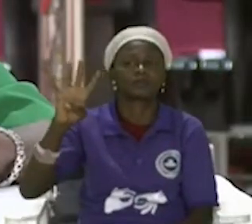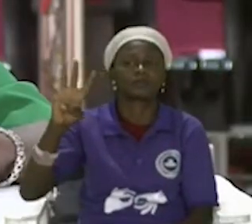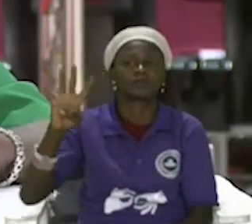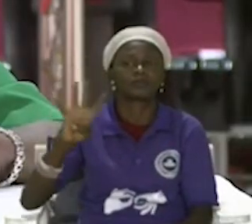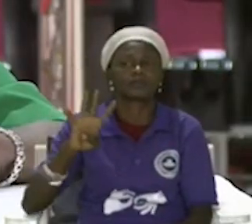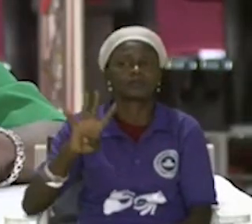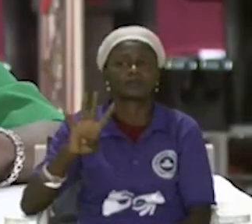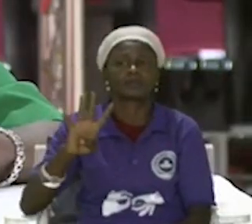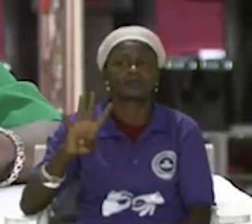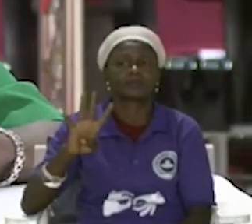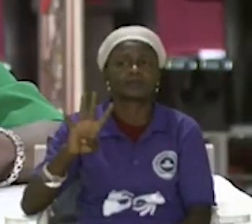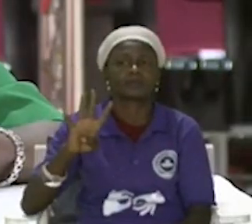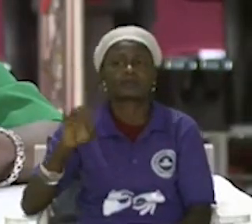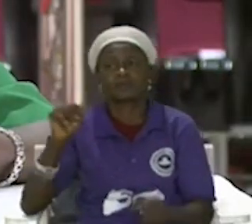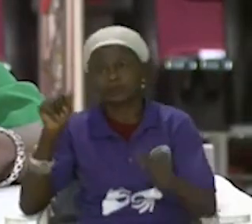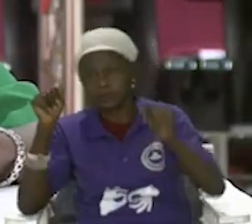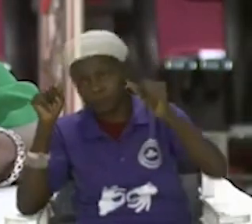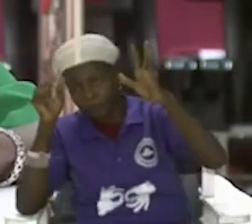Father,